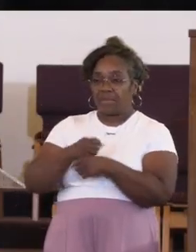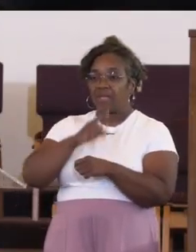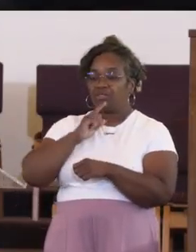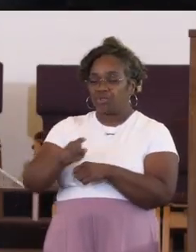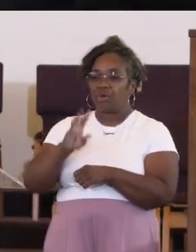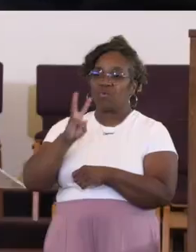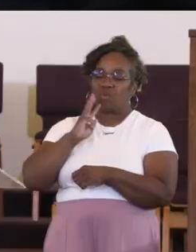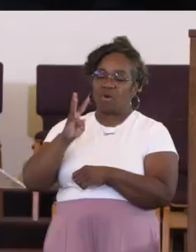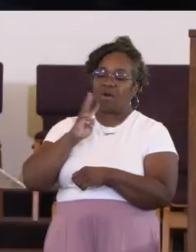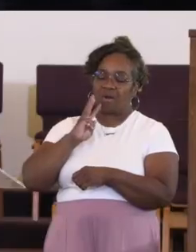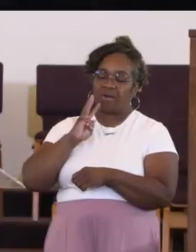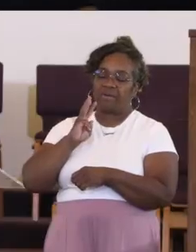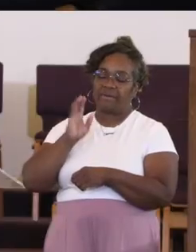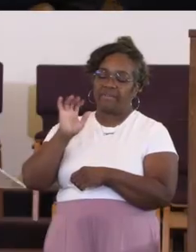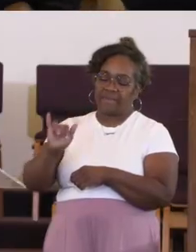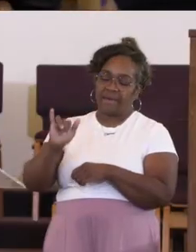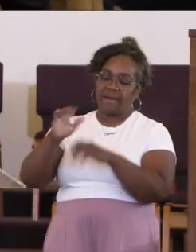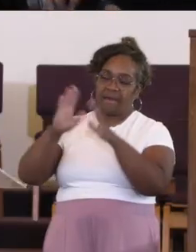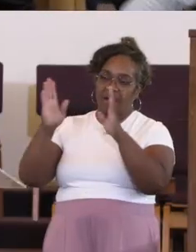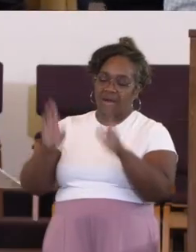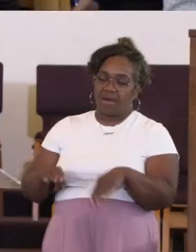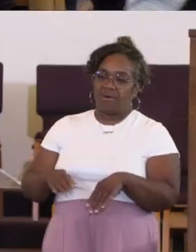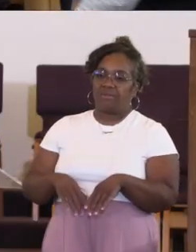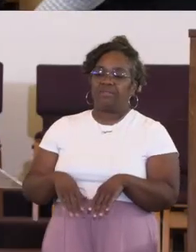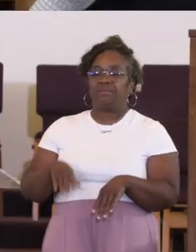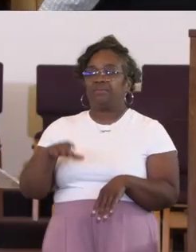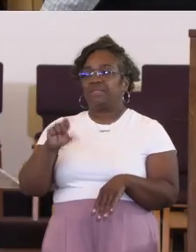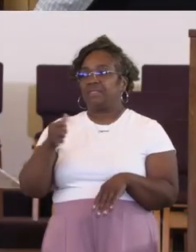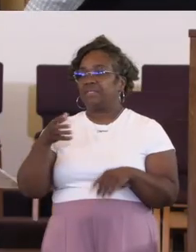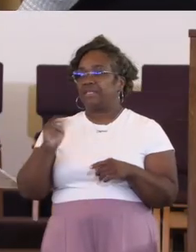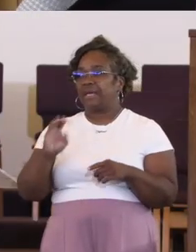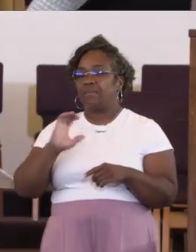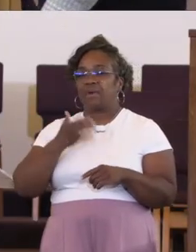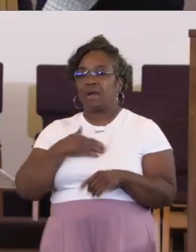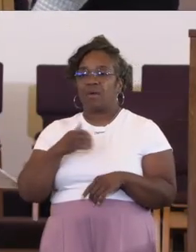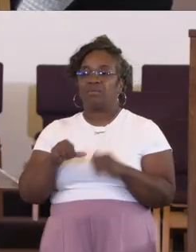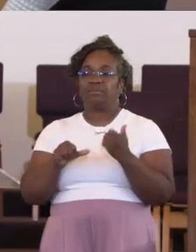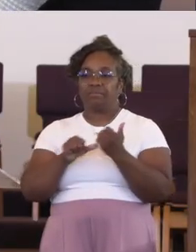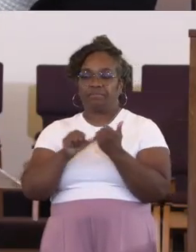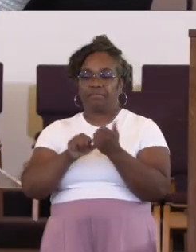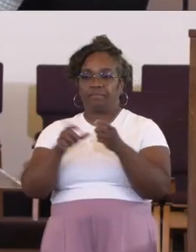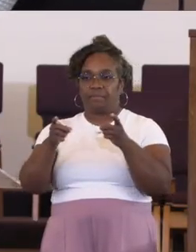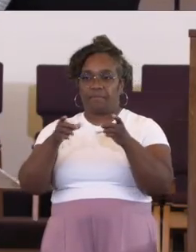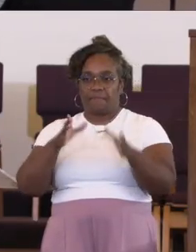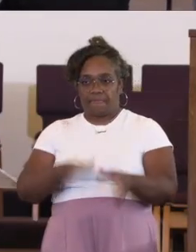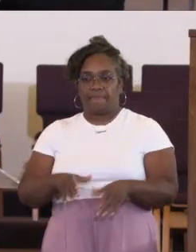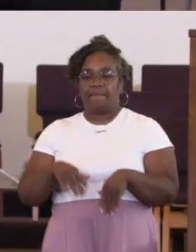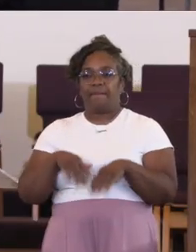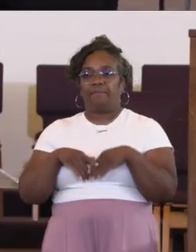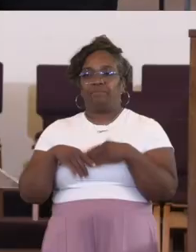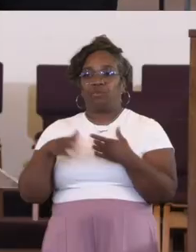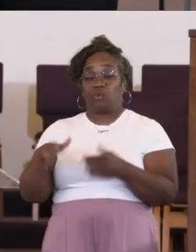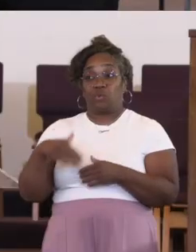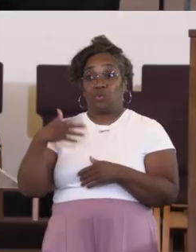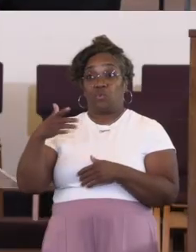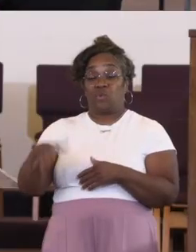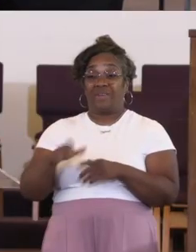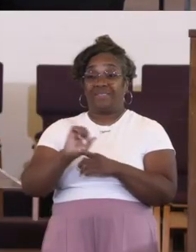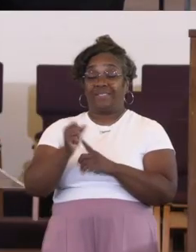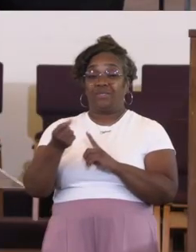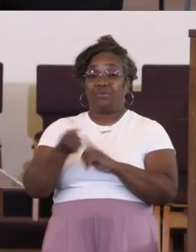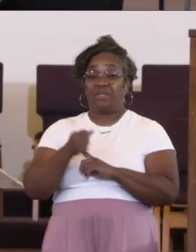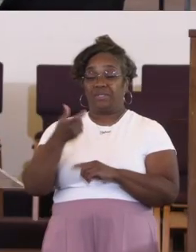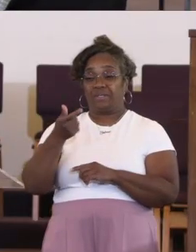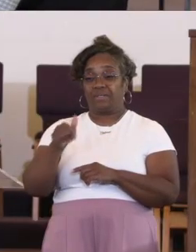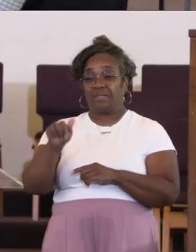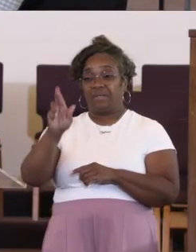address and the number. He's going to take care of it. This is our deputy director. So on the rare occasions that Gary Brown does not